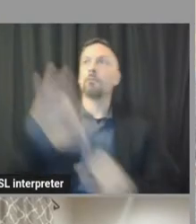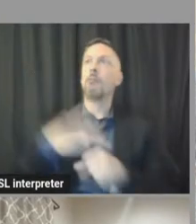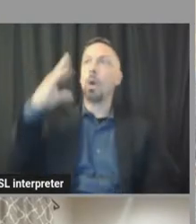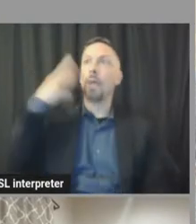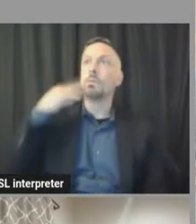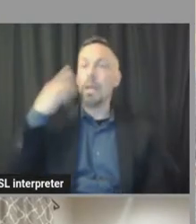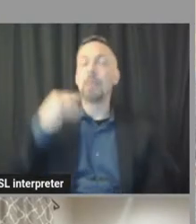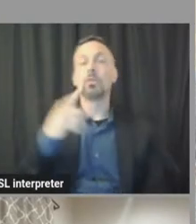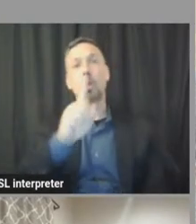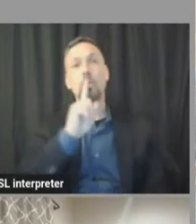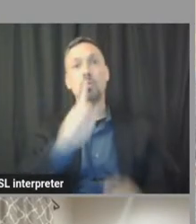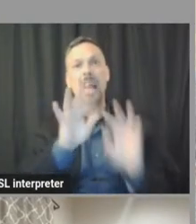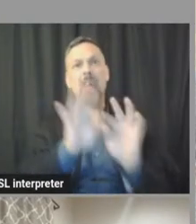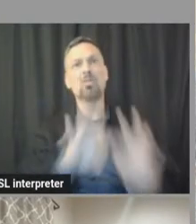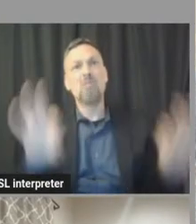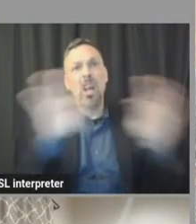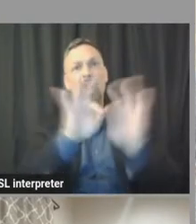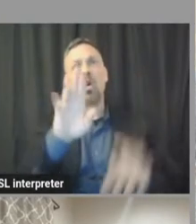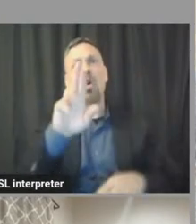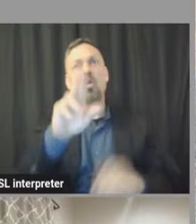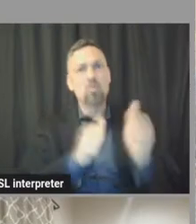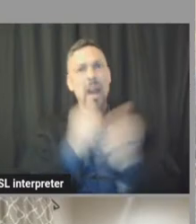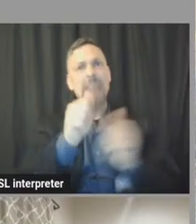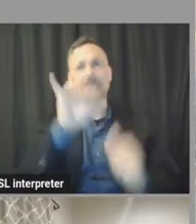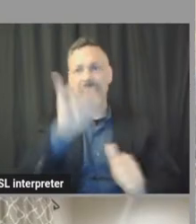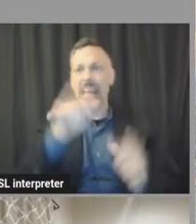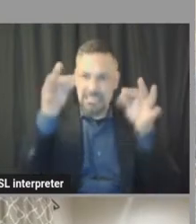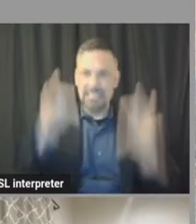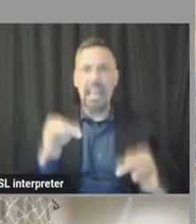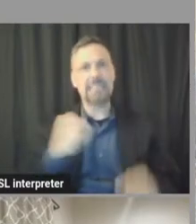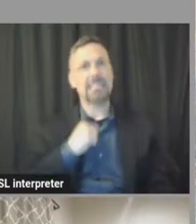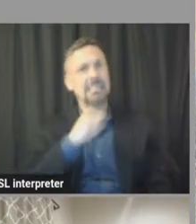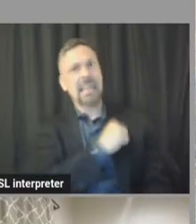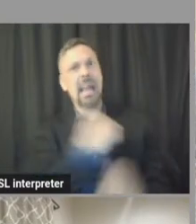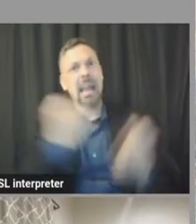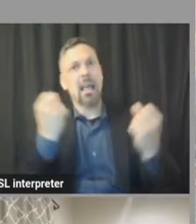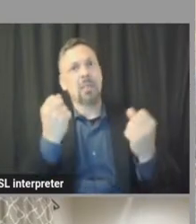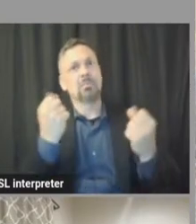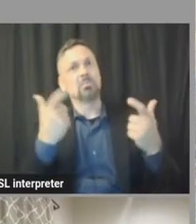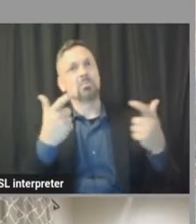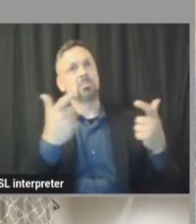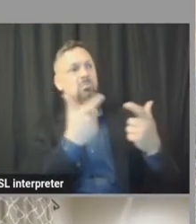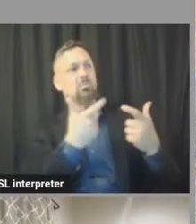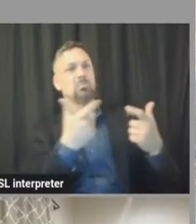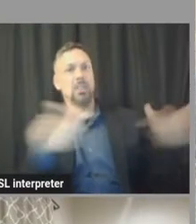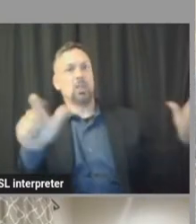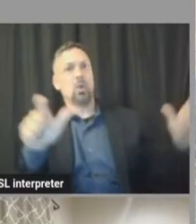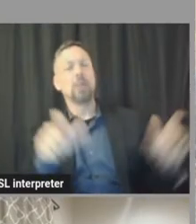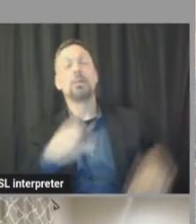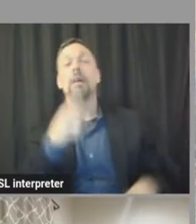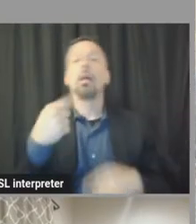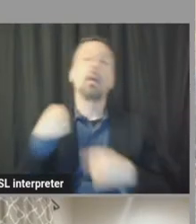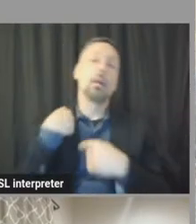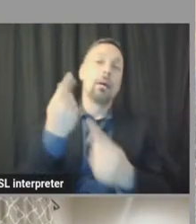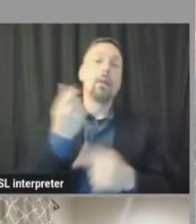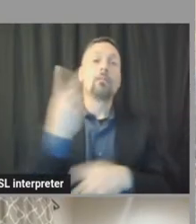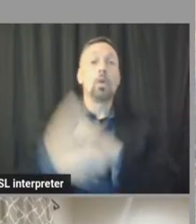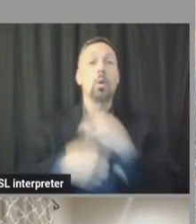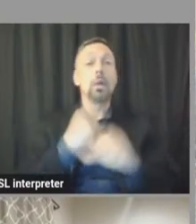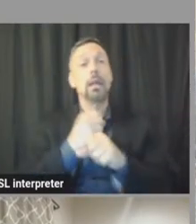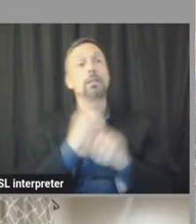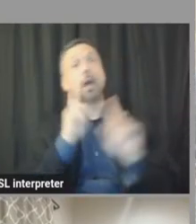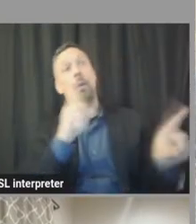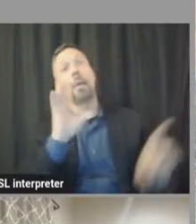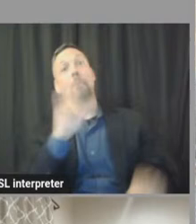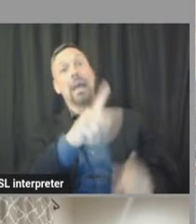was in a critical race that did decide the Senate majority. Fast forward 2 more years, Casey went back to Georgia in